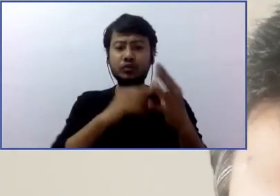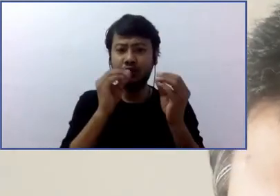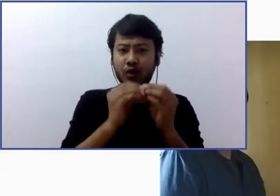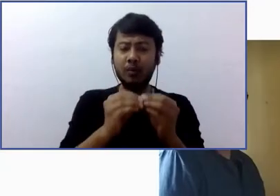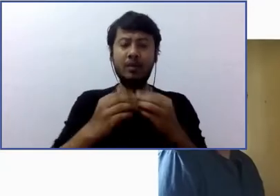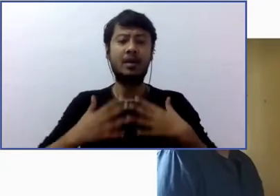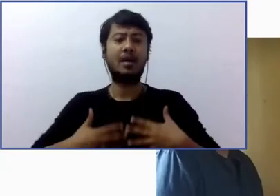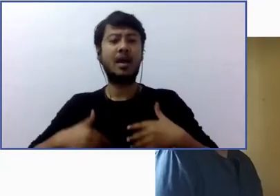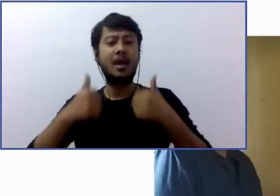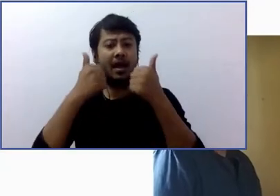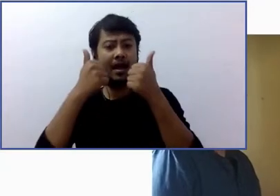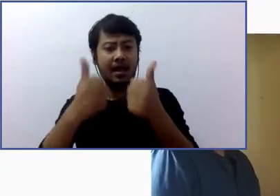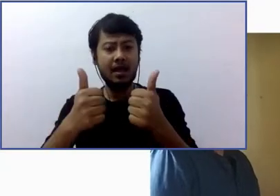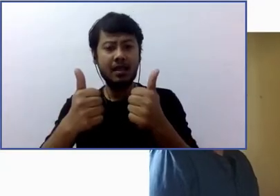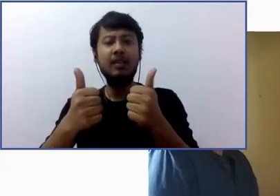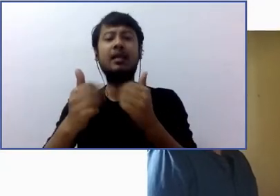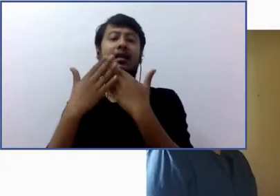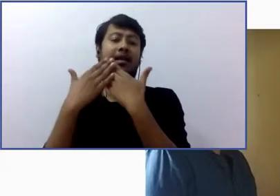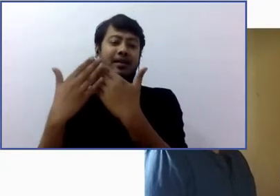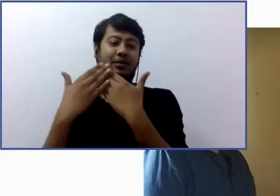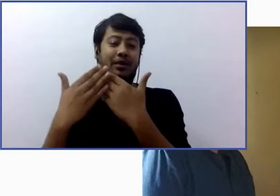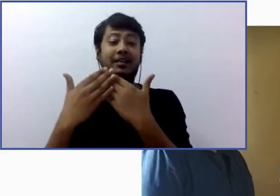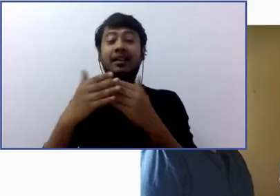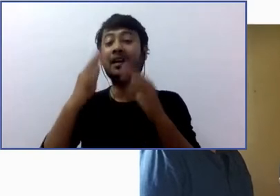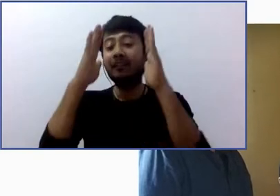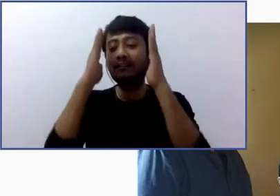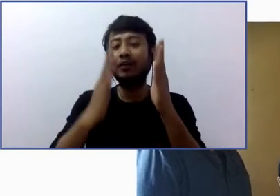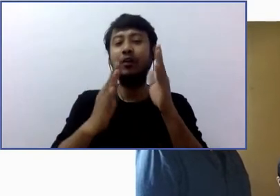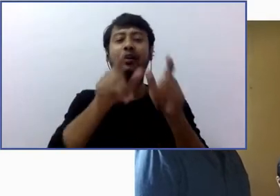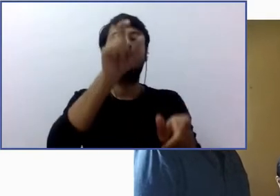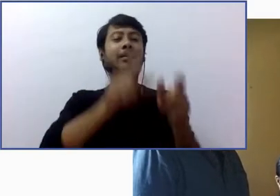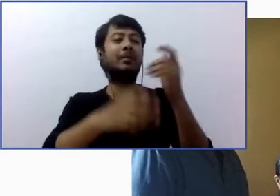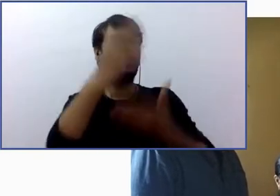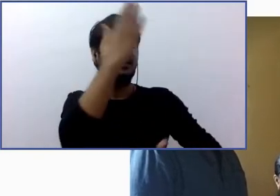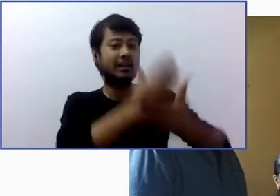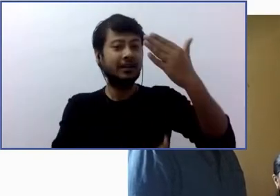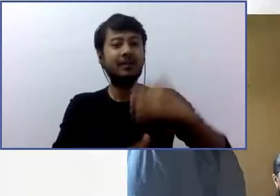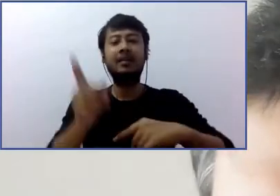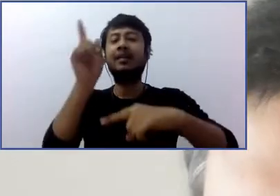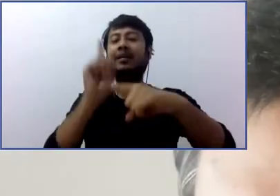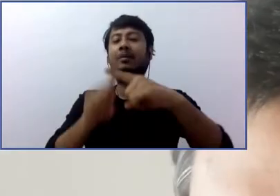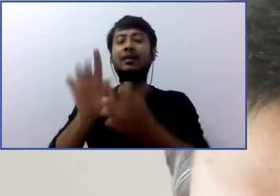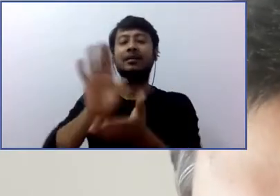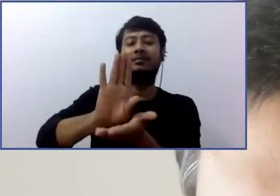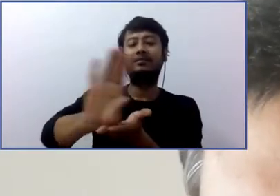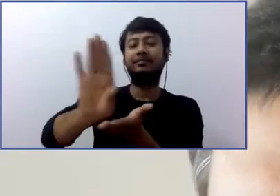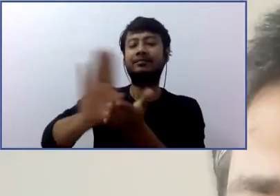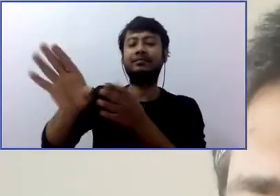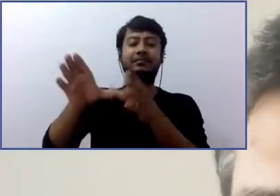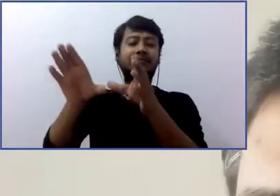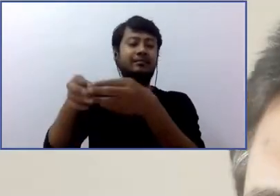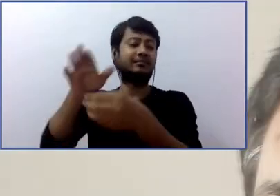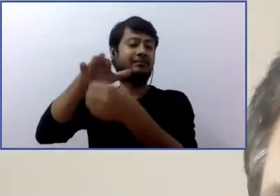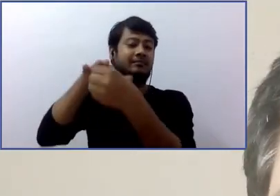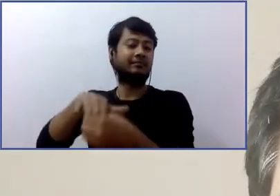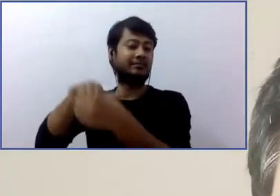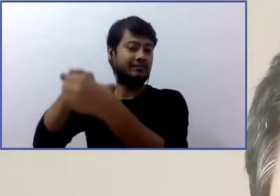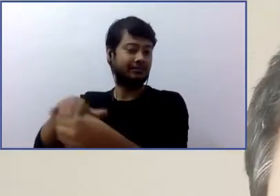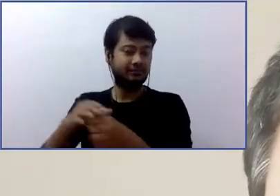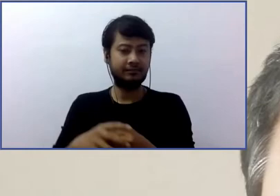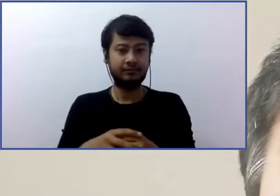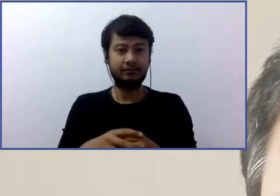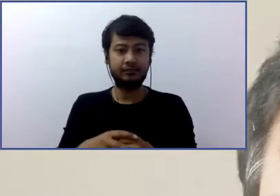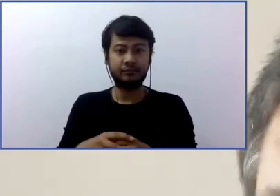with disability and marginalized community. Our mission is to bring an ecosystem with the help of persons